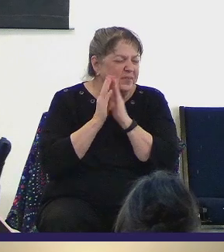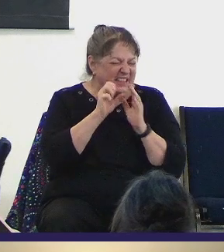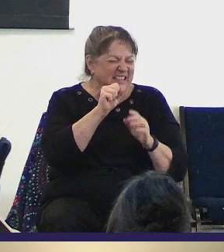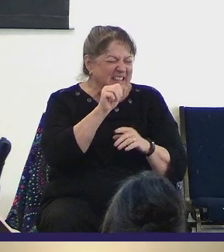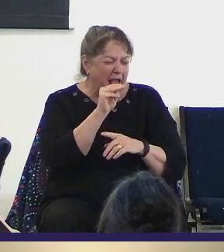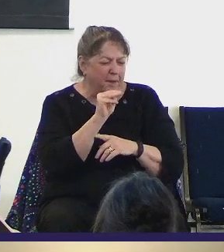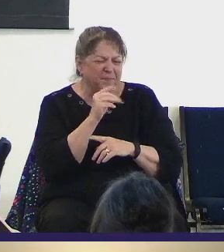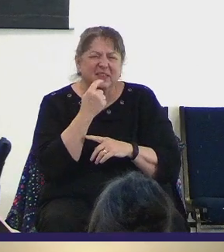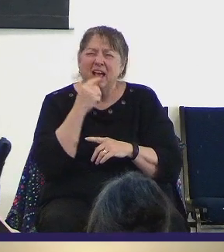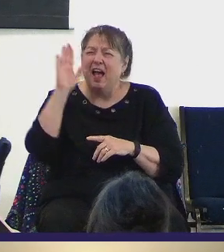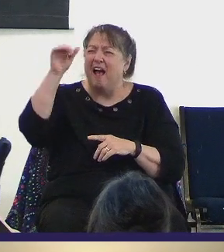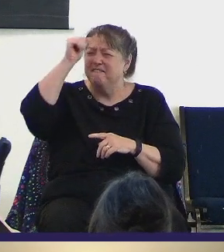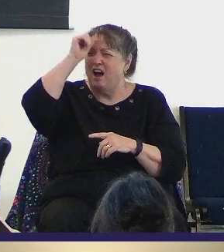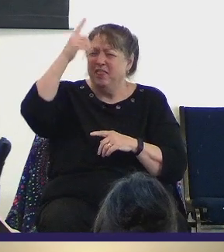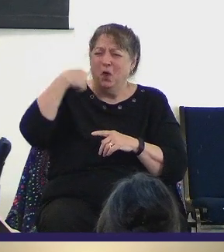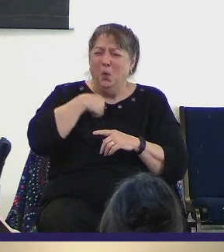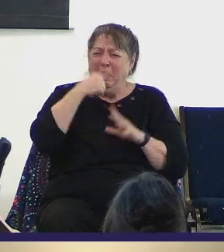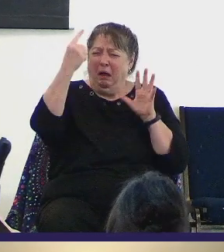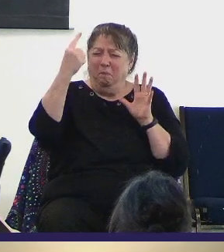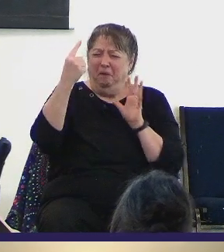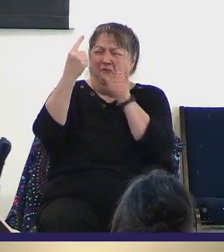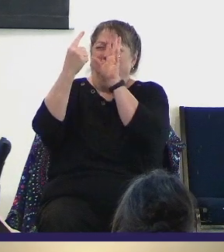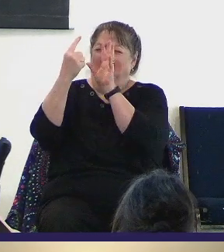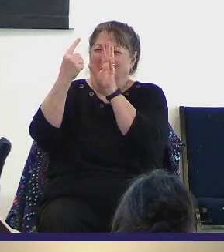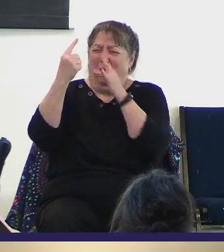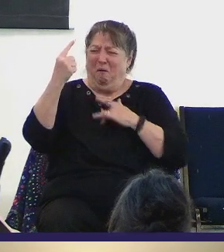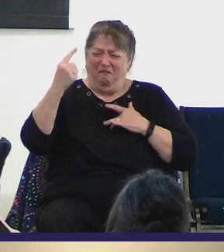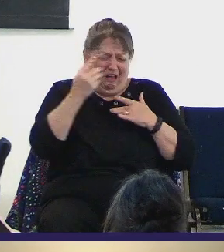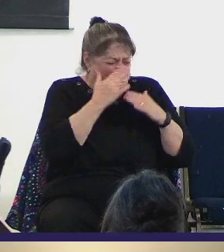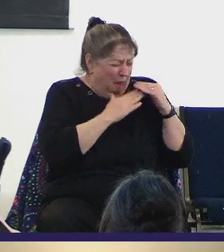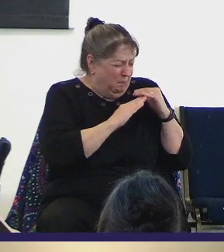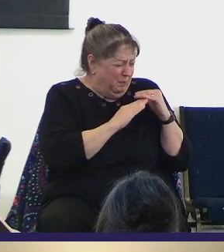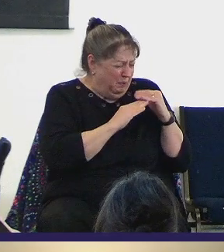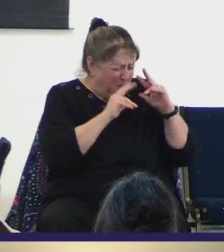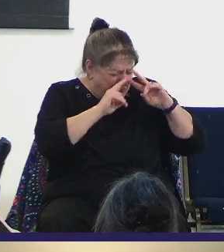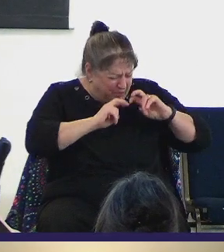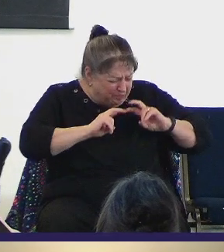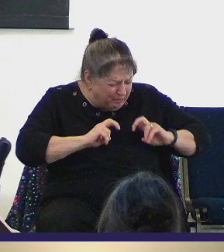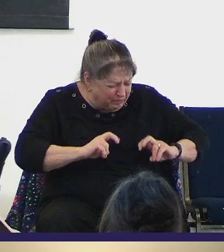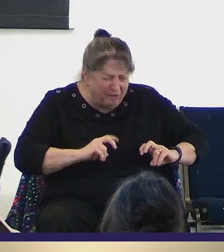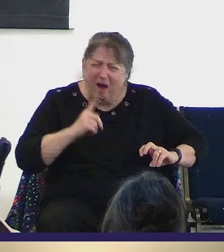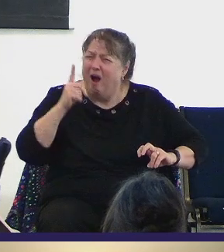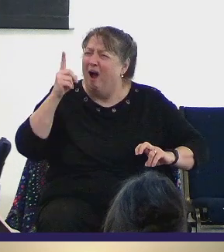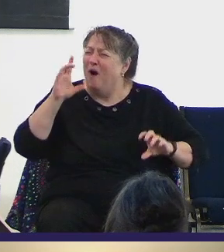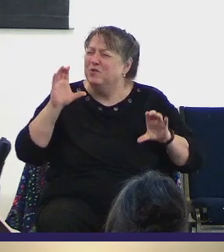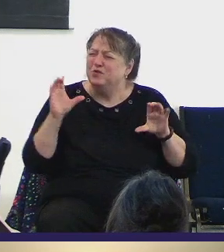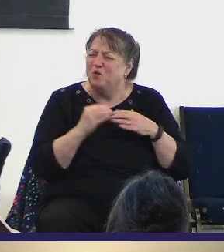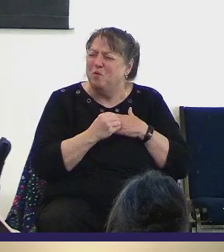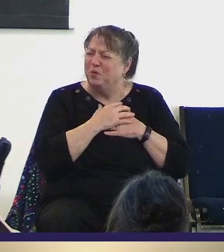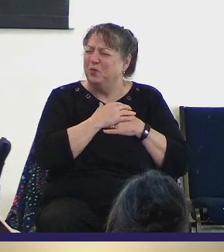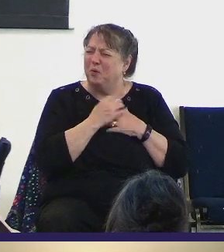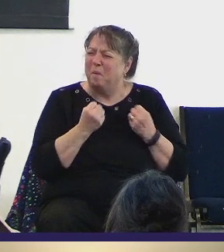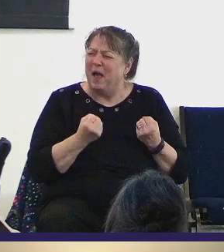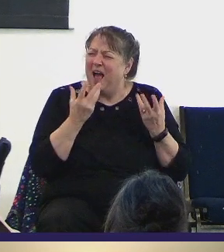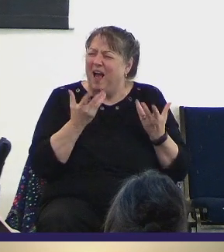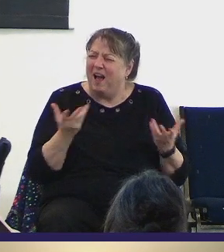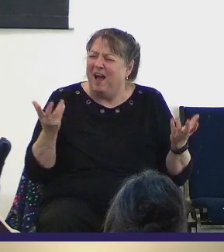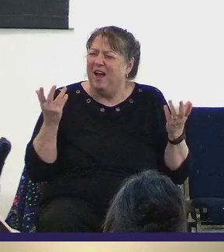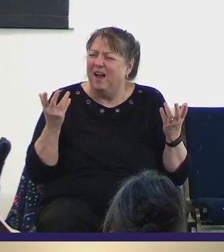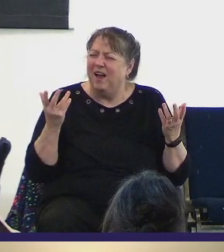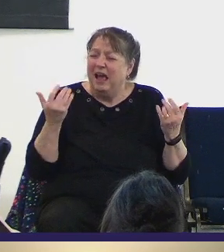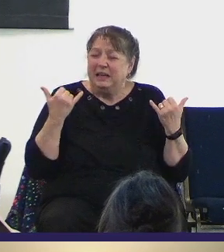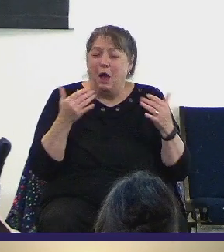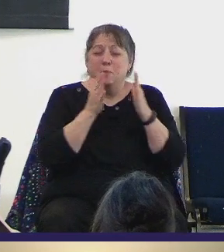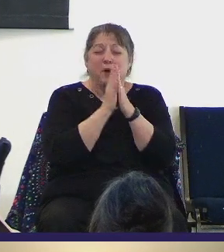Come before you, humbled by what you have done in our lives. And we pray, Father God, now, as Pastor